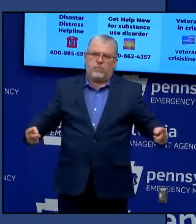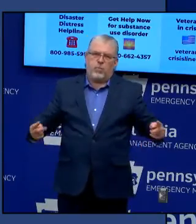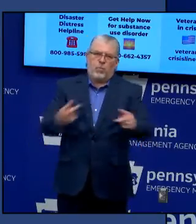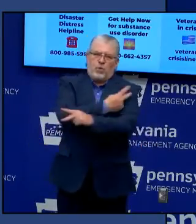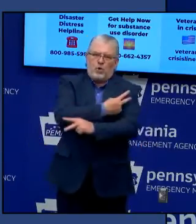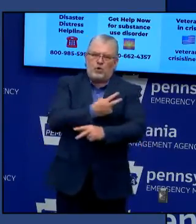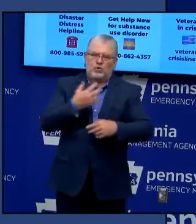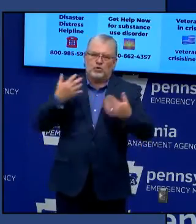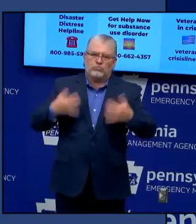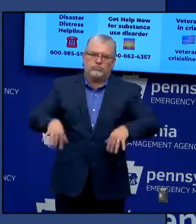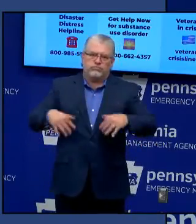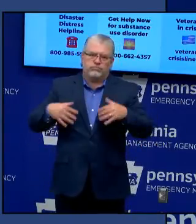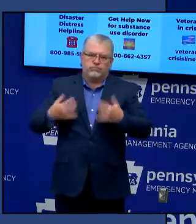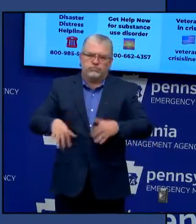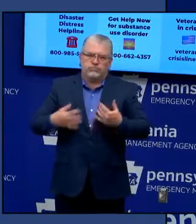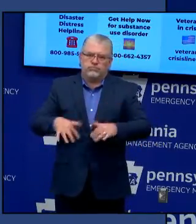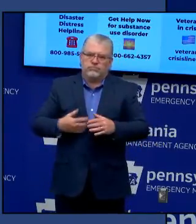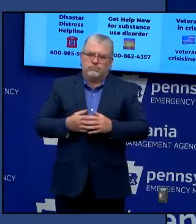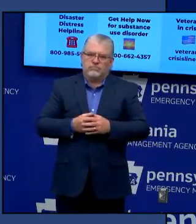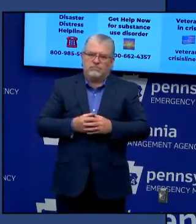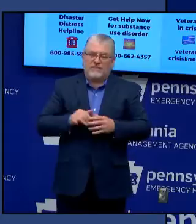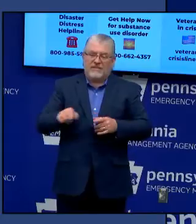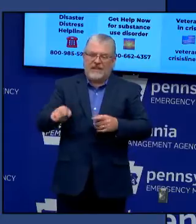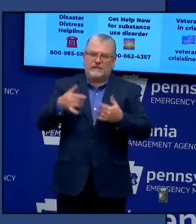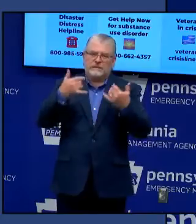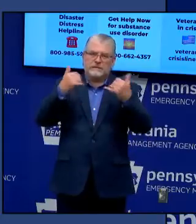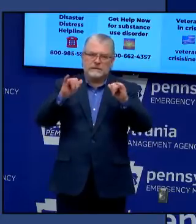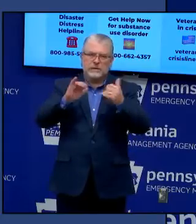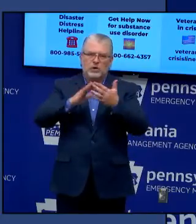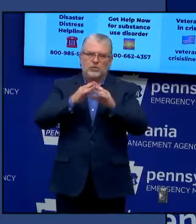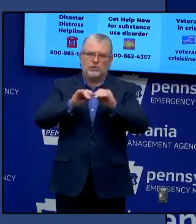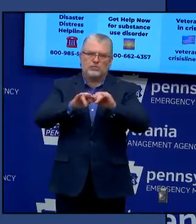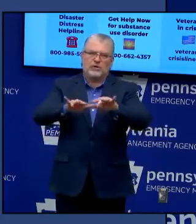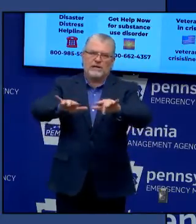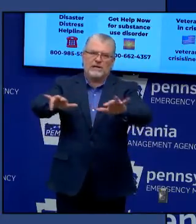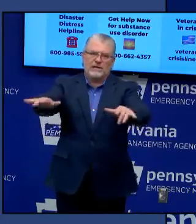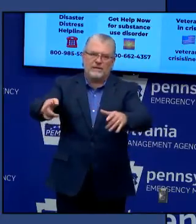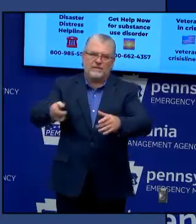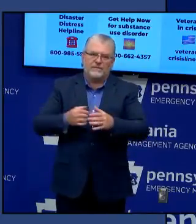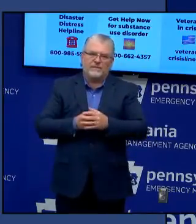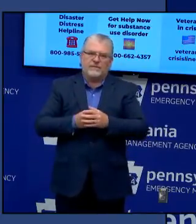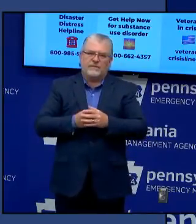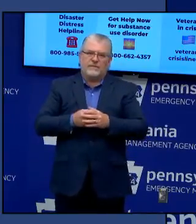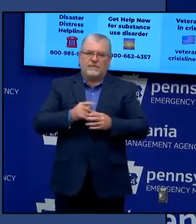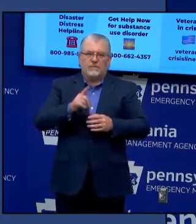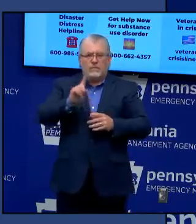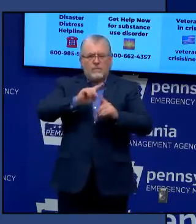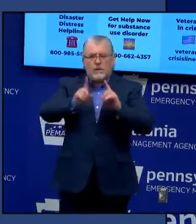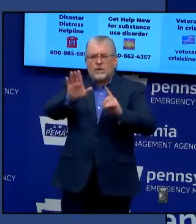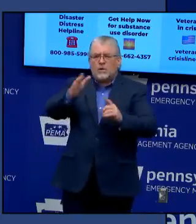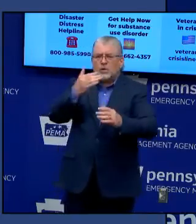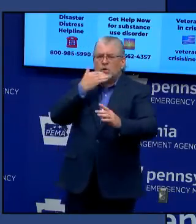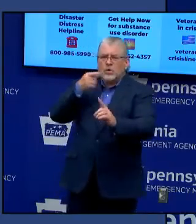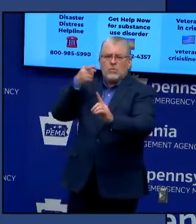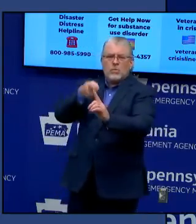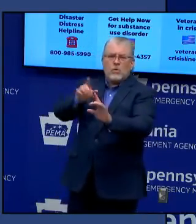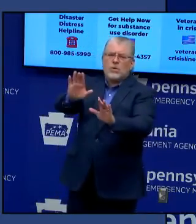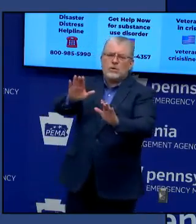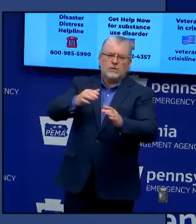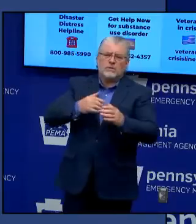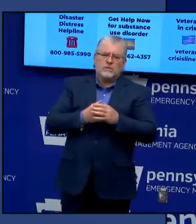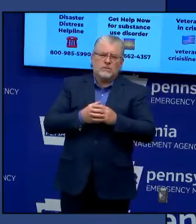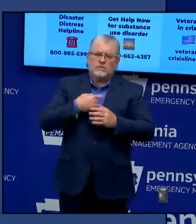evidence of community spread. But the question does bring up a very important point. We are seeing many new cases in long-term